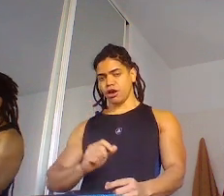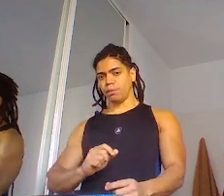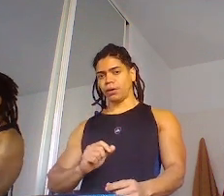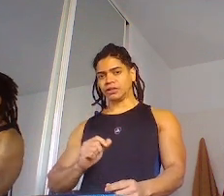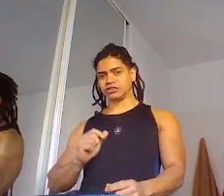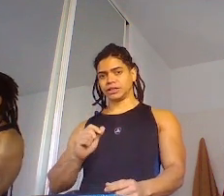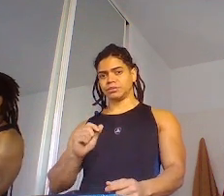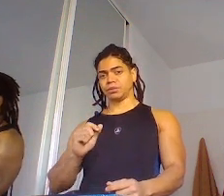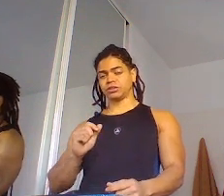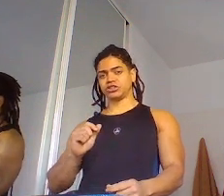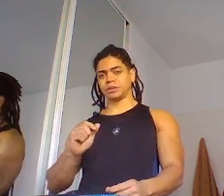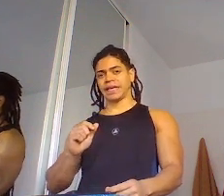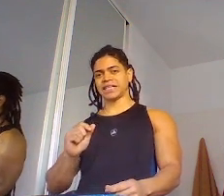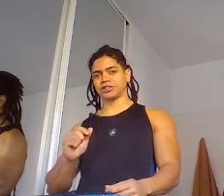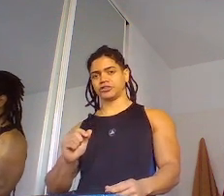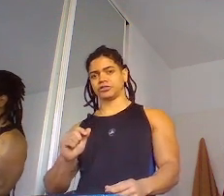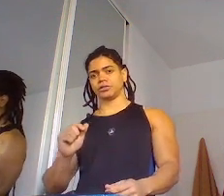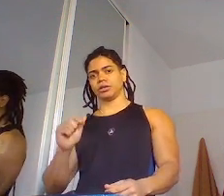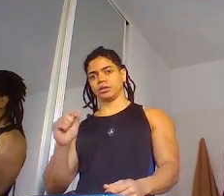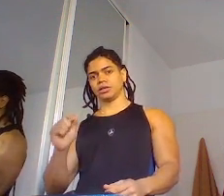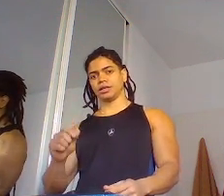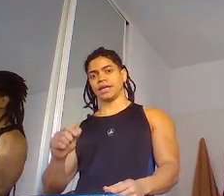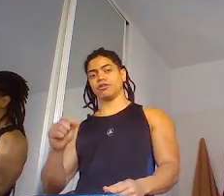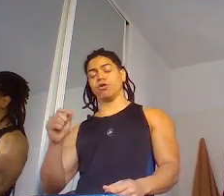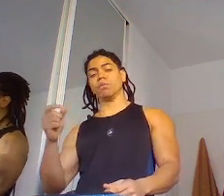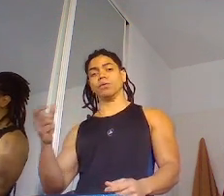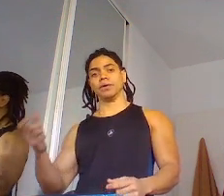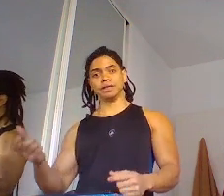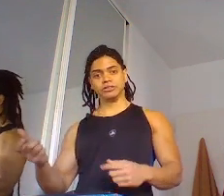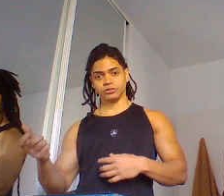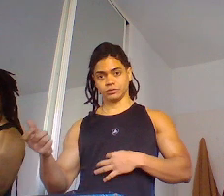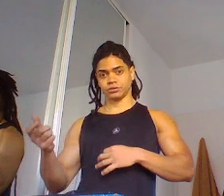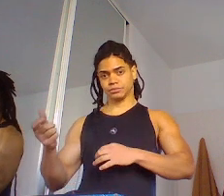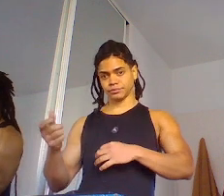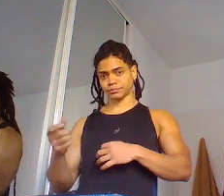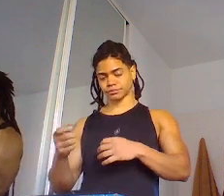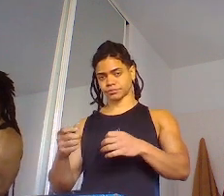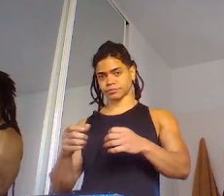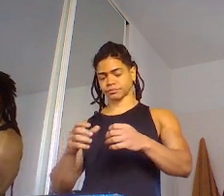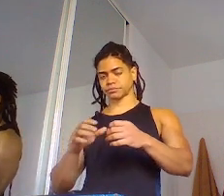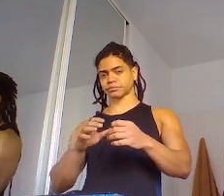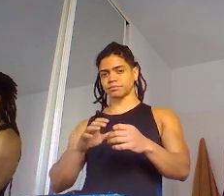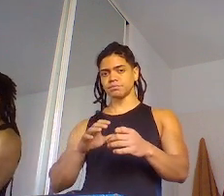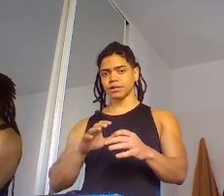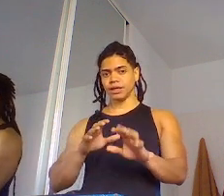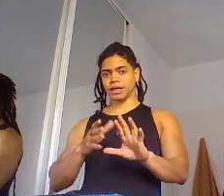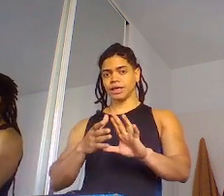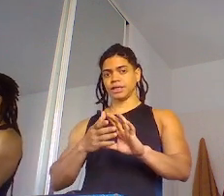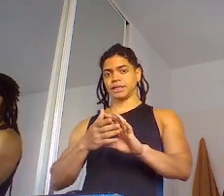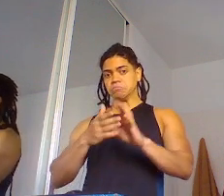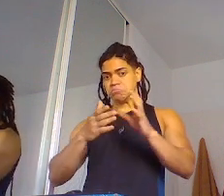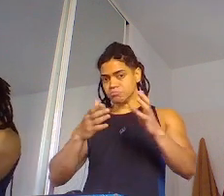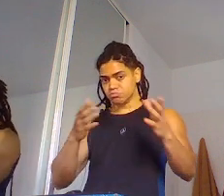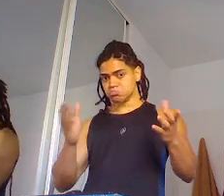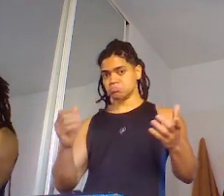the partnership assets and operations.